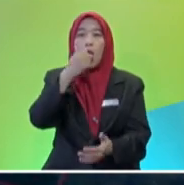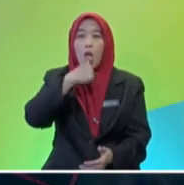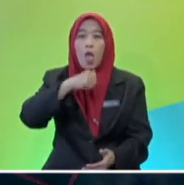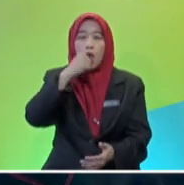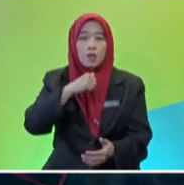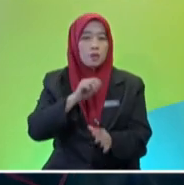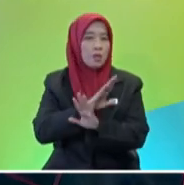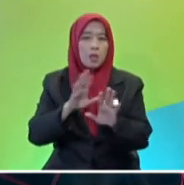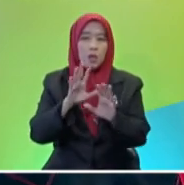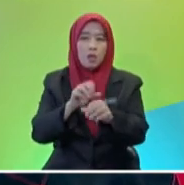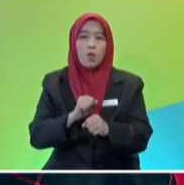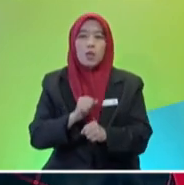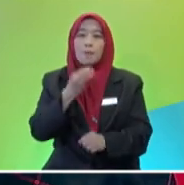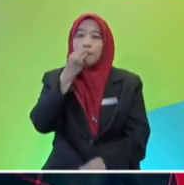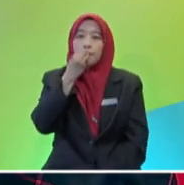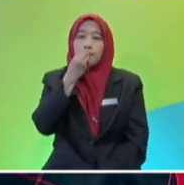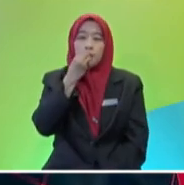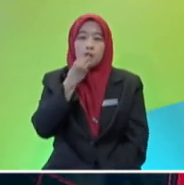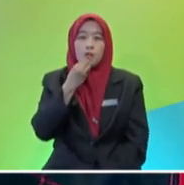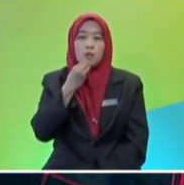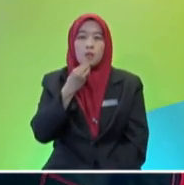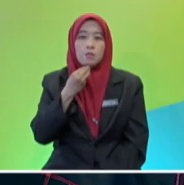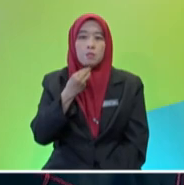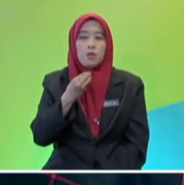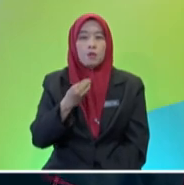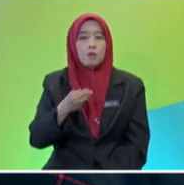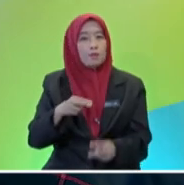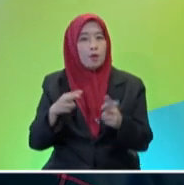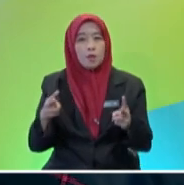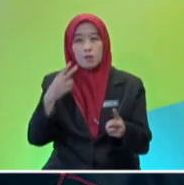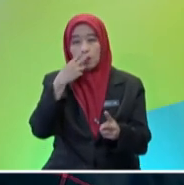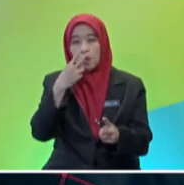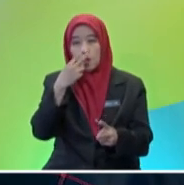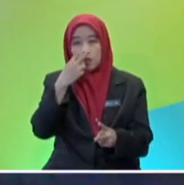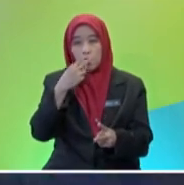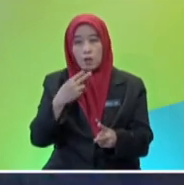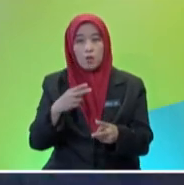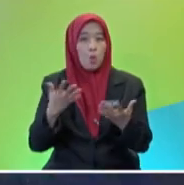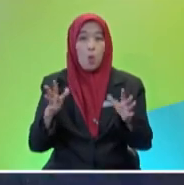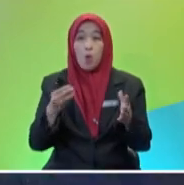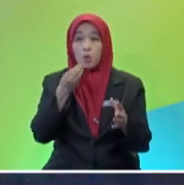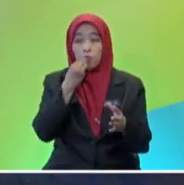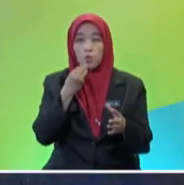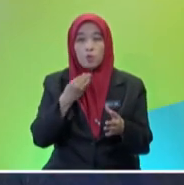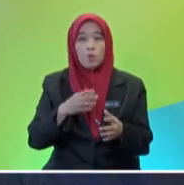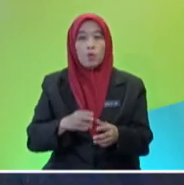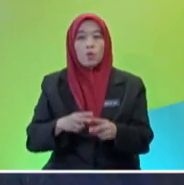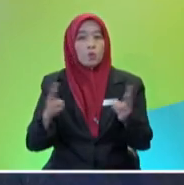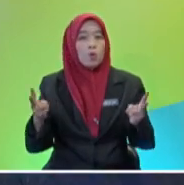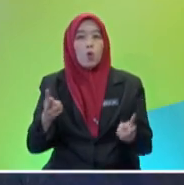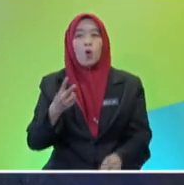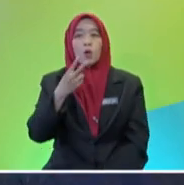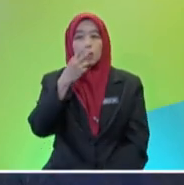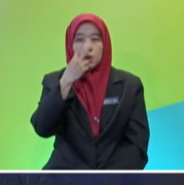anymore. He has no food. Just like you just now, you were sad because you have no food. Yes. Okay, so sad. Which emoji